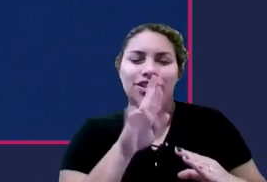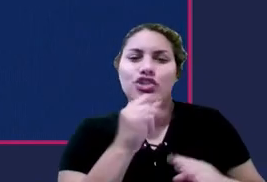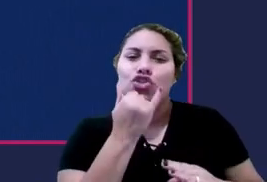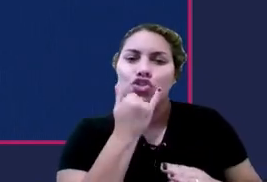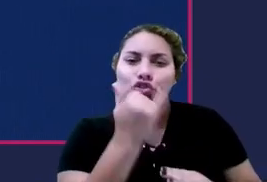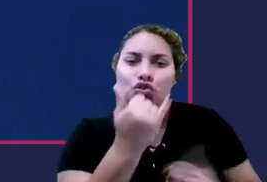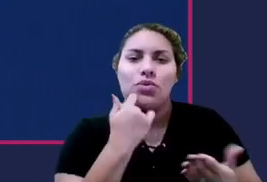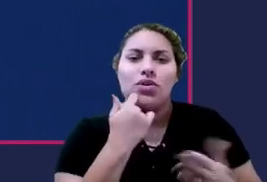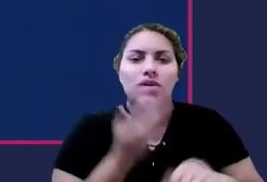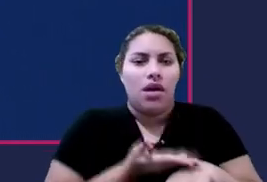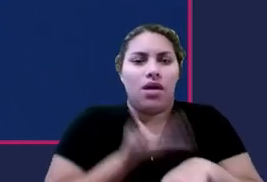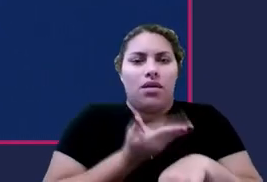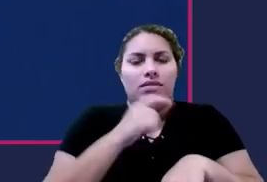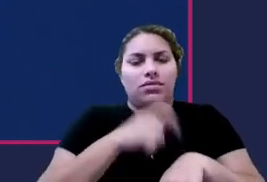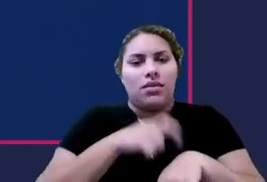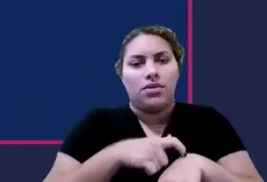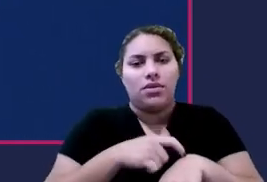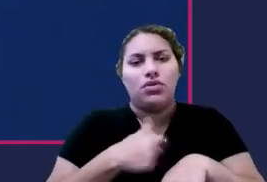You're gonna be